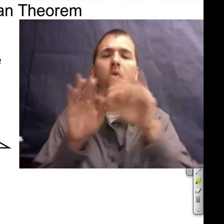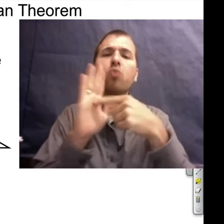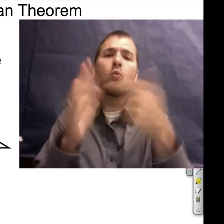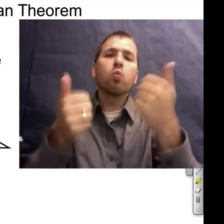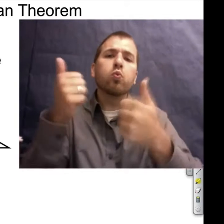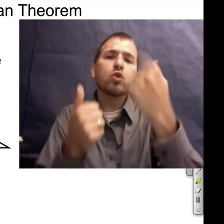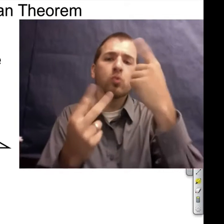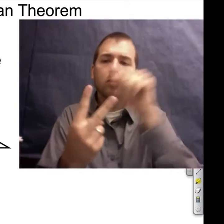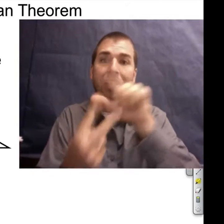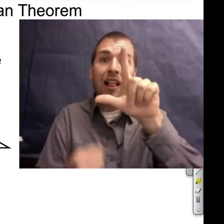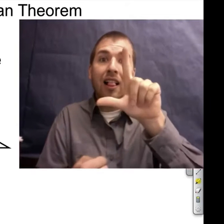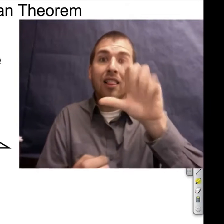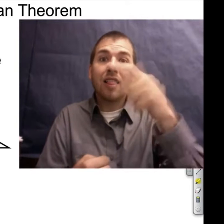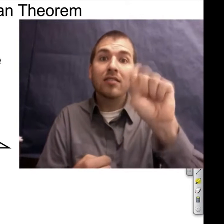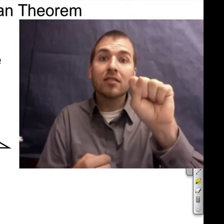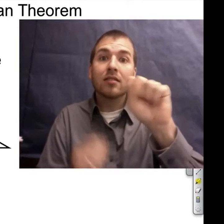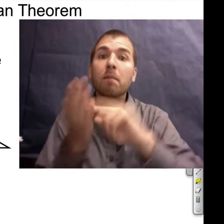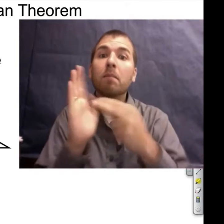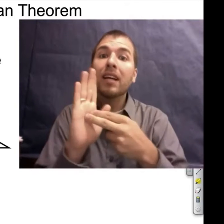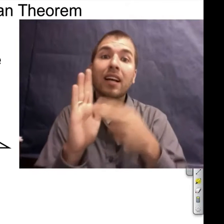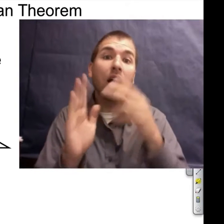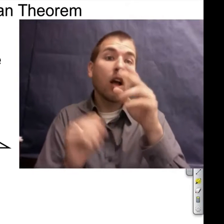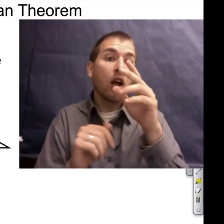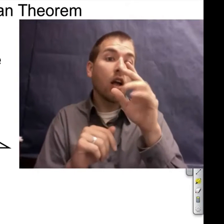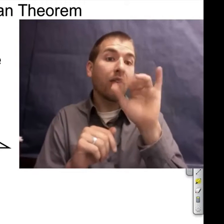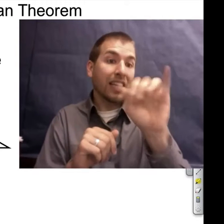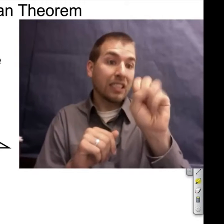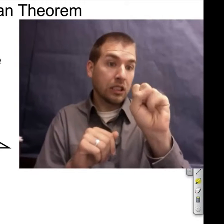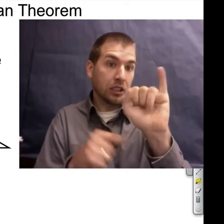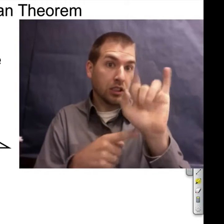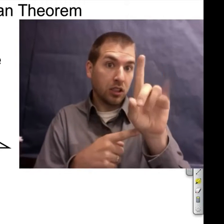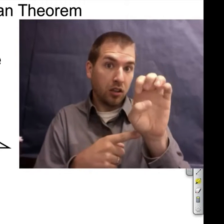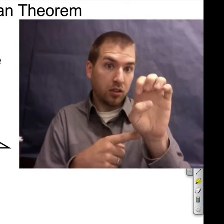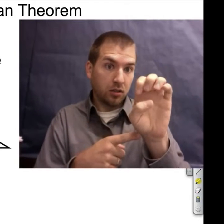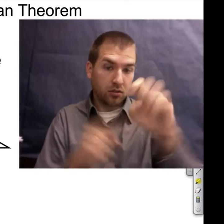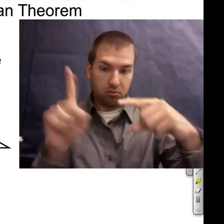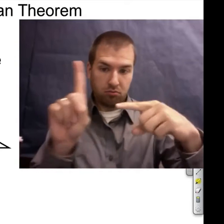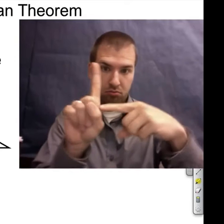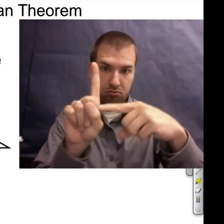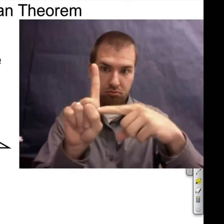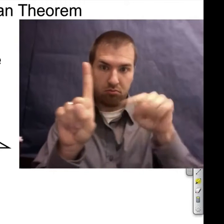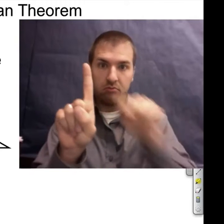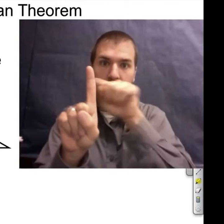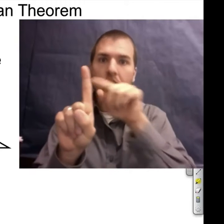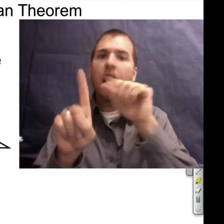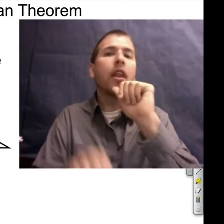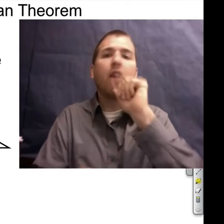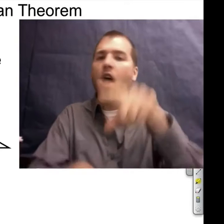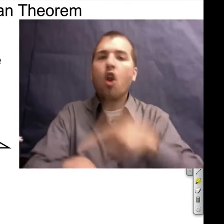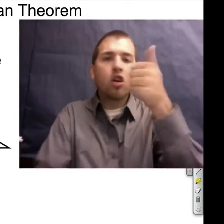So you probably don't know what these words are, but I mean, I'll explain it to you. So legs is the